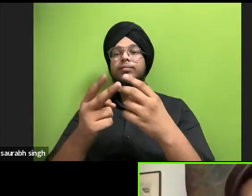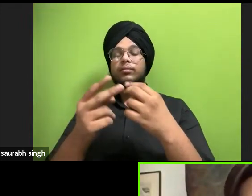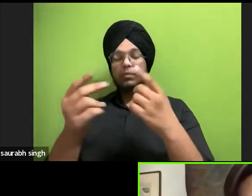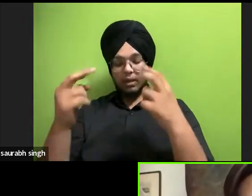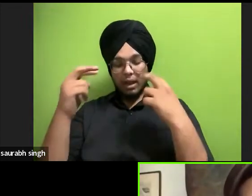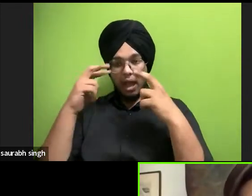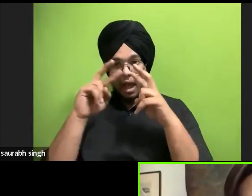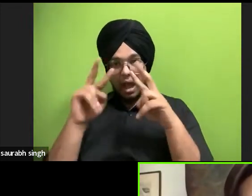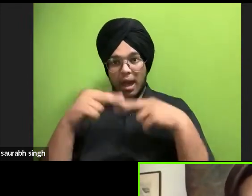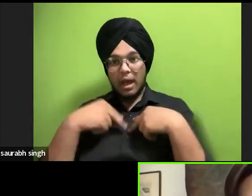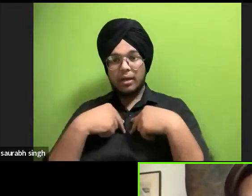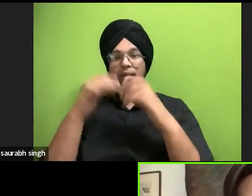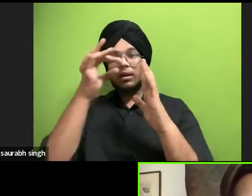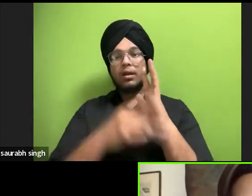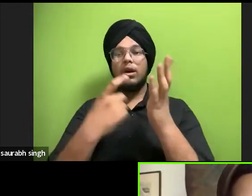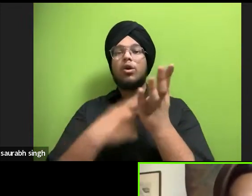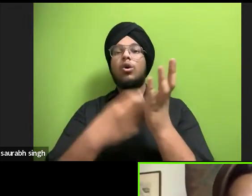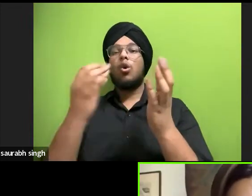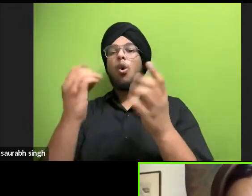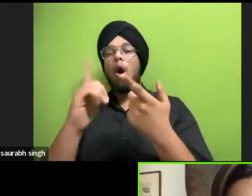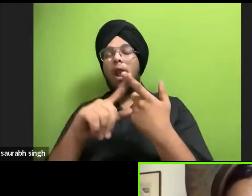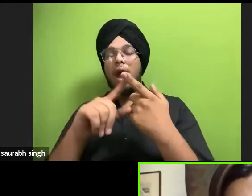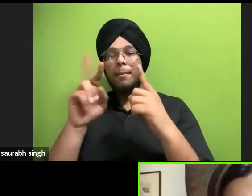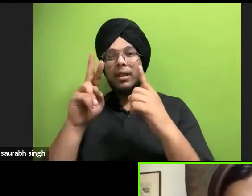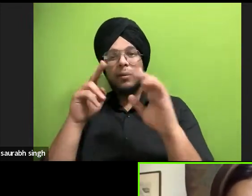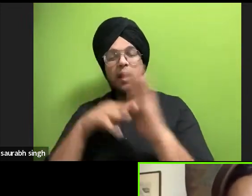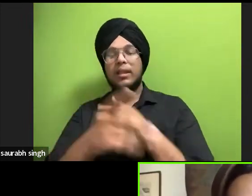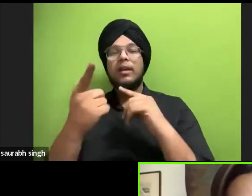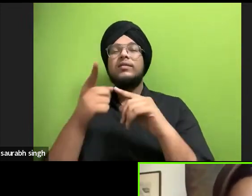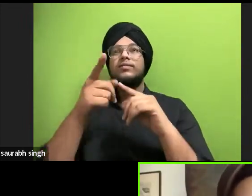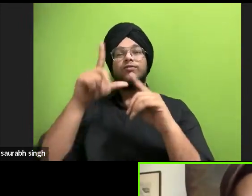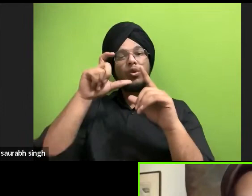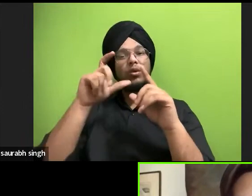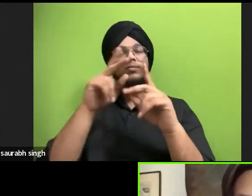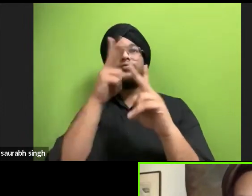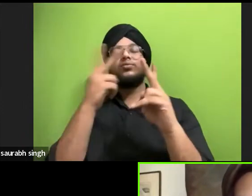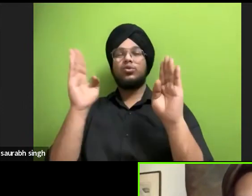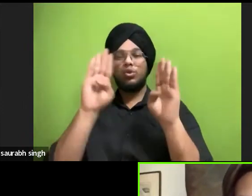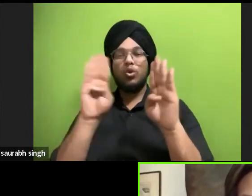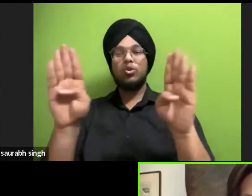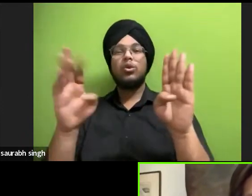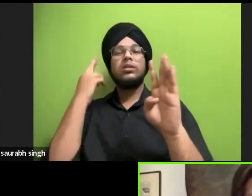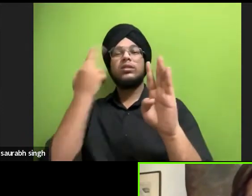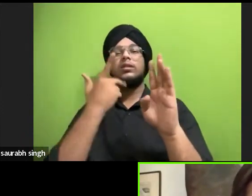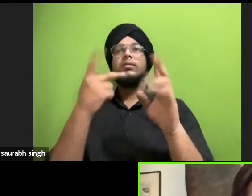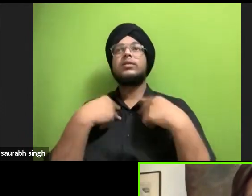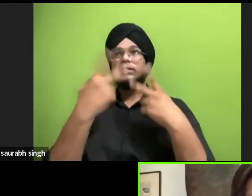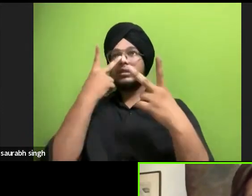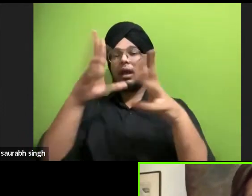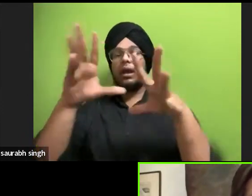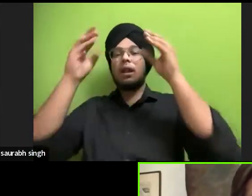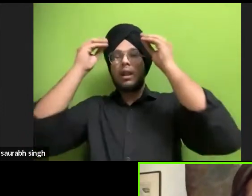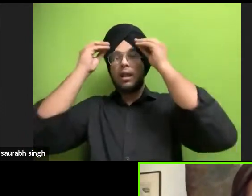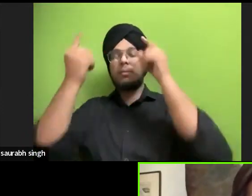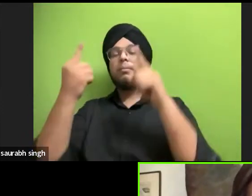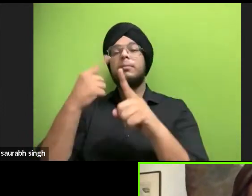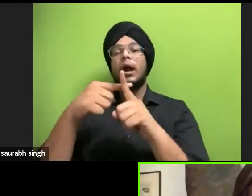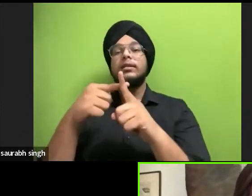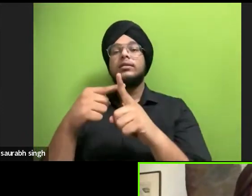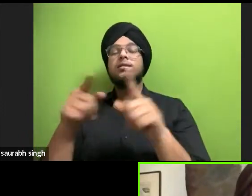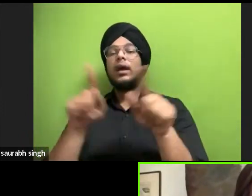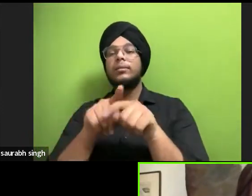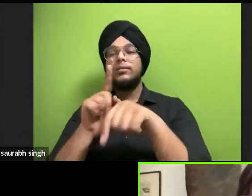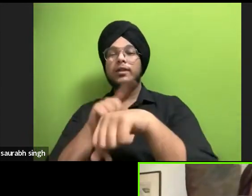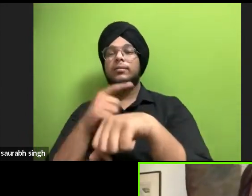it means to make these collections and make exhibitions that seek to bring that, but at the same time,